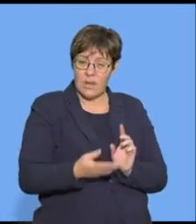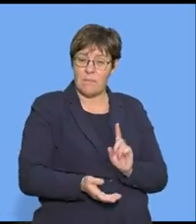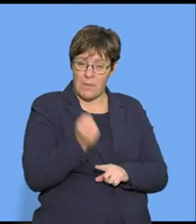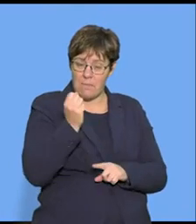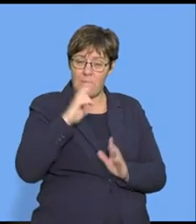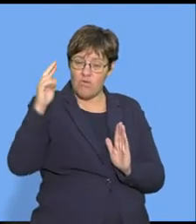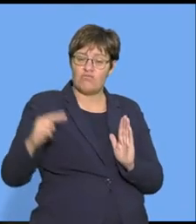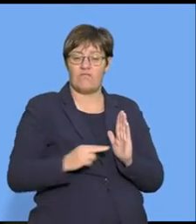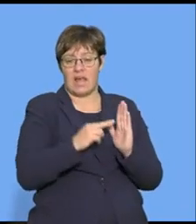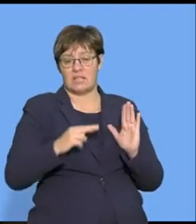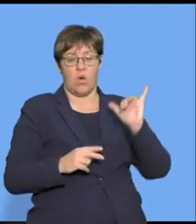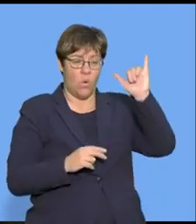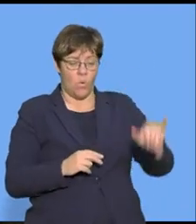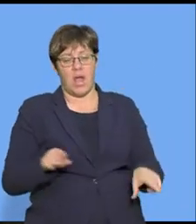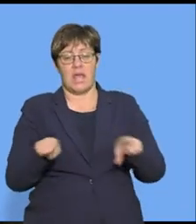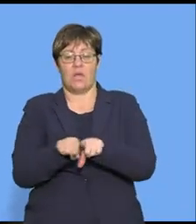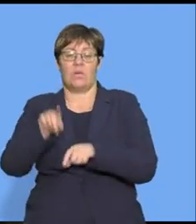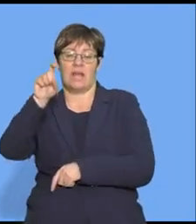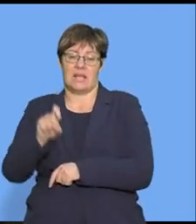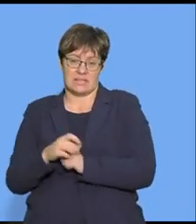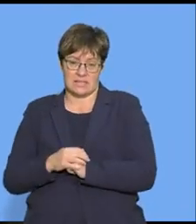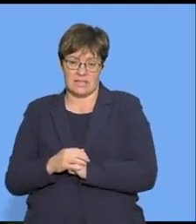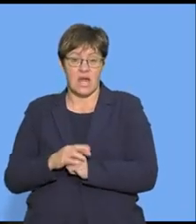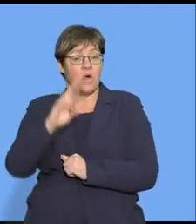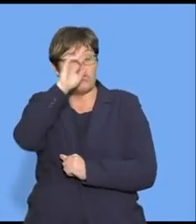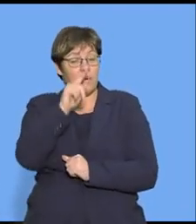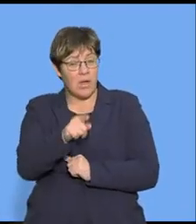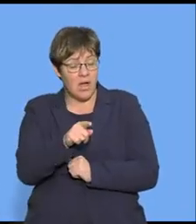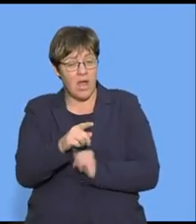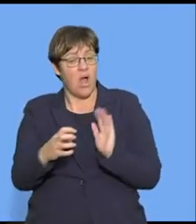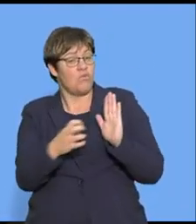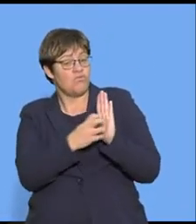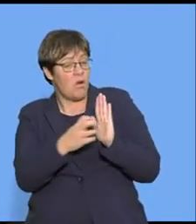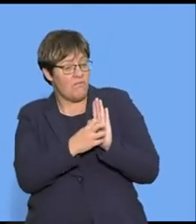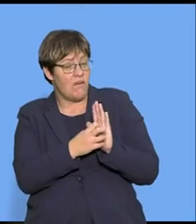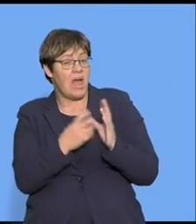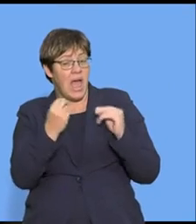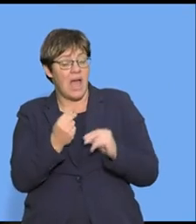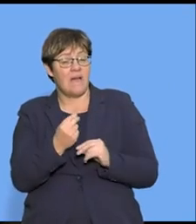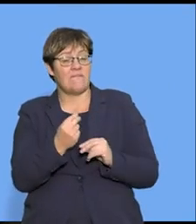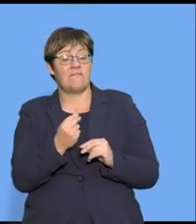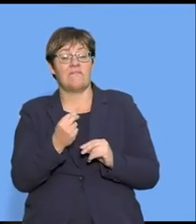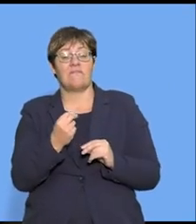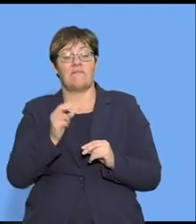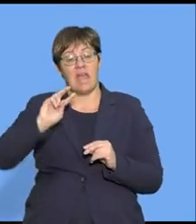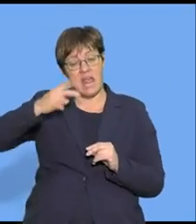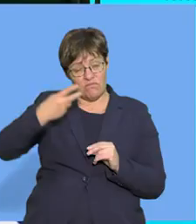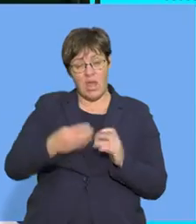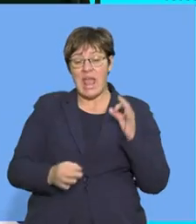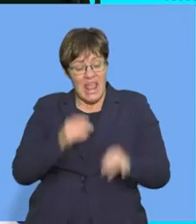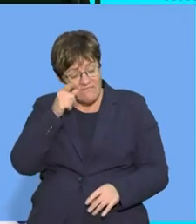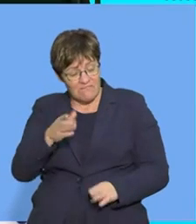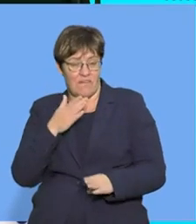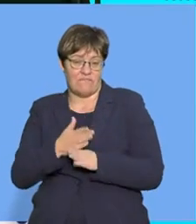to x. And then remember, a graph can only have an inverse if it is a function. Guys, this